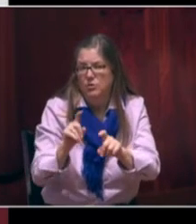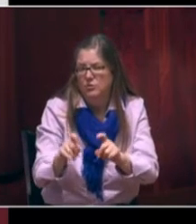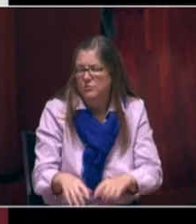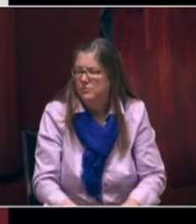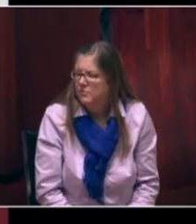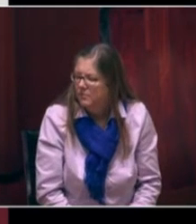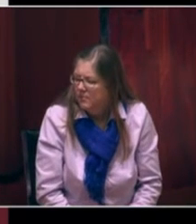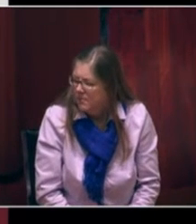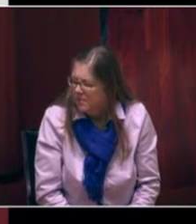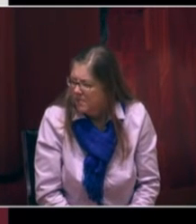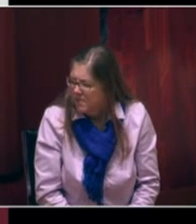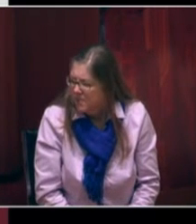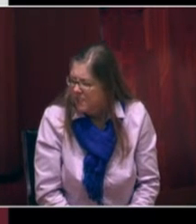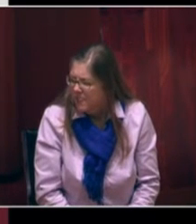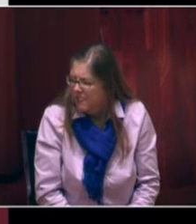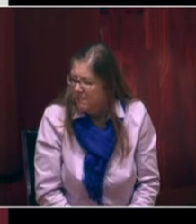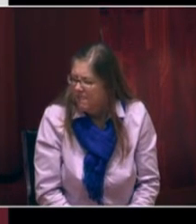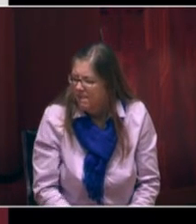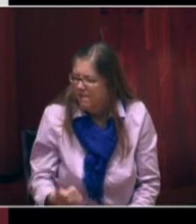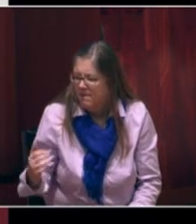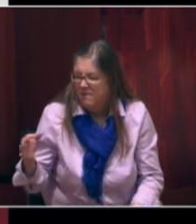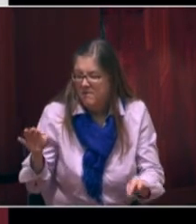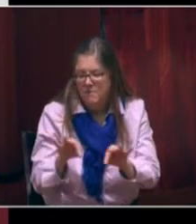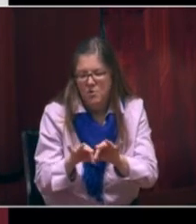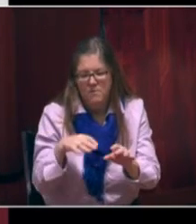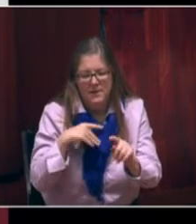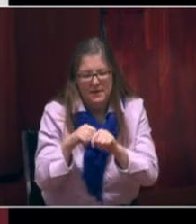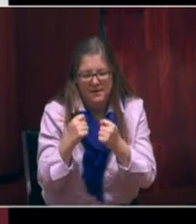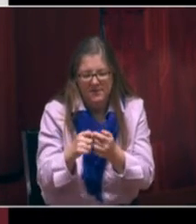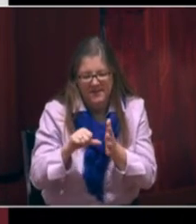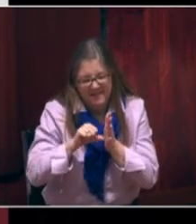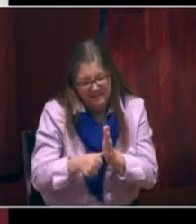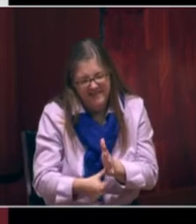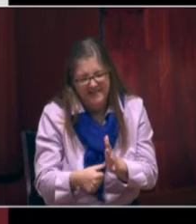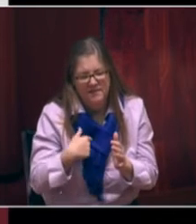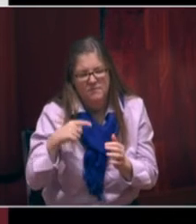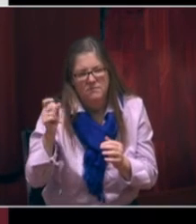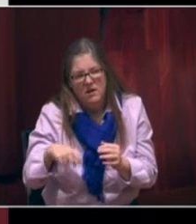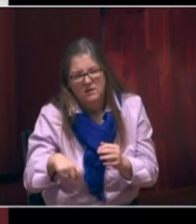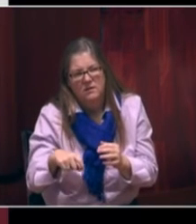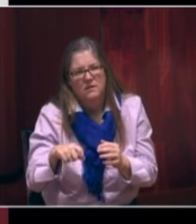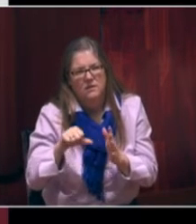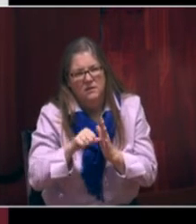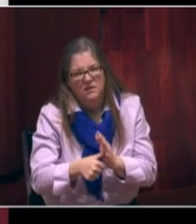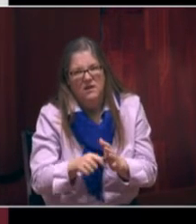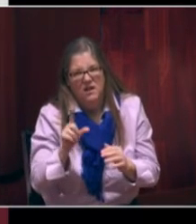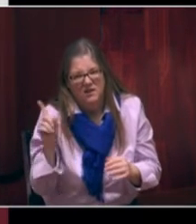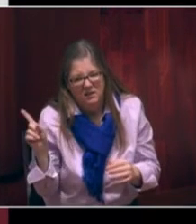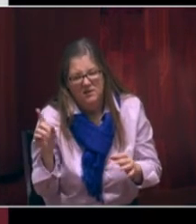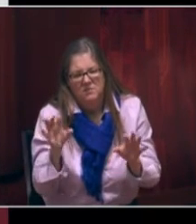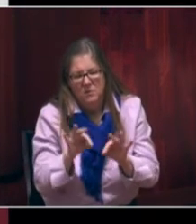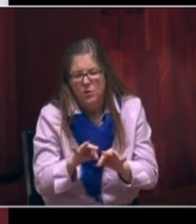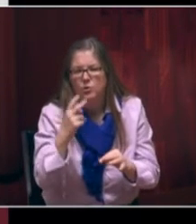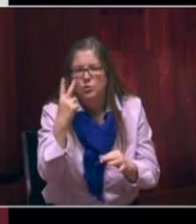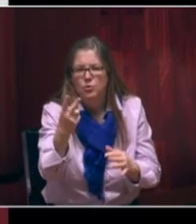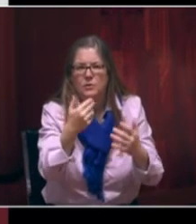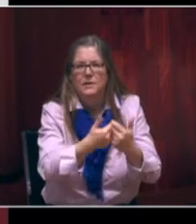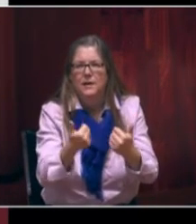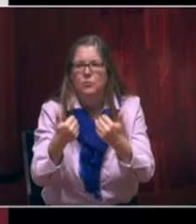Important notice that my team has stressed that I make sure I get across, and I will do that, hence the word important. Two separate